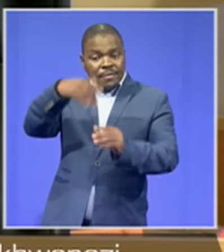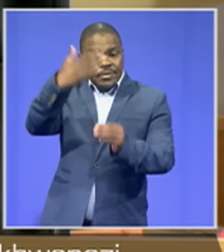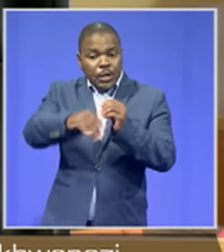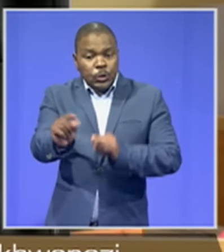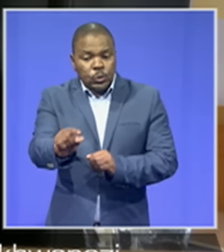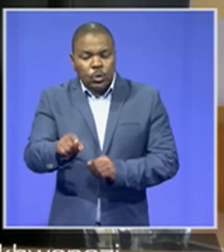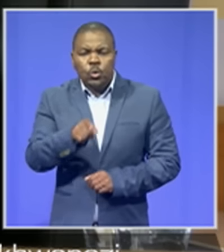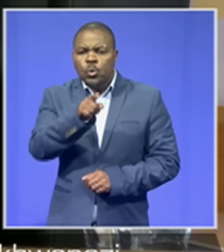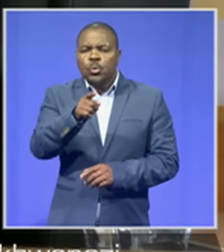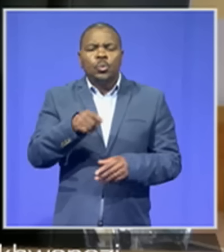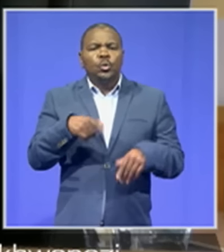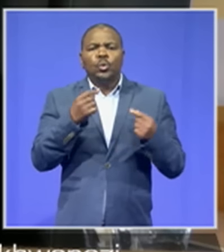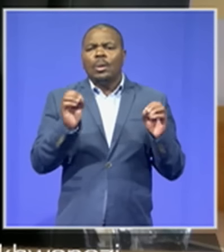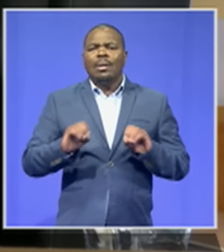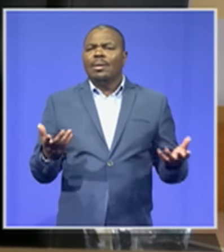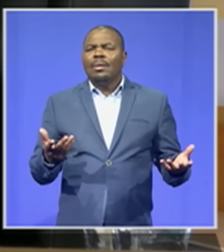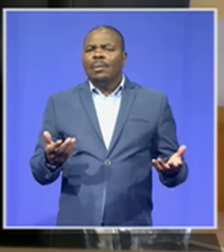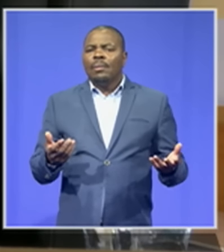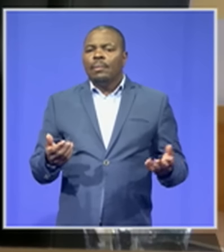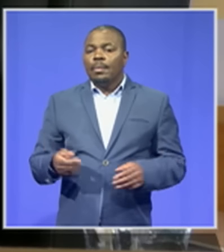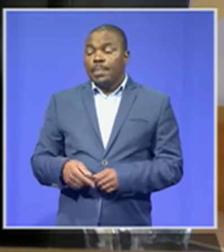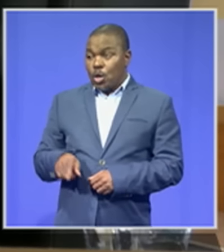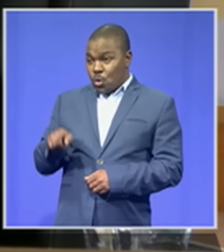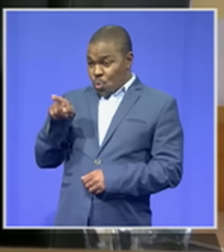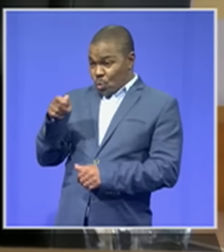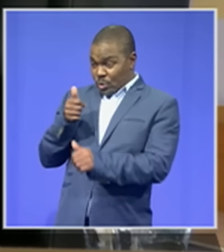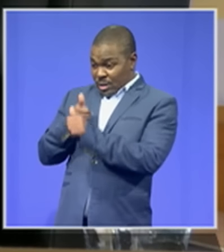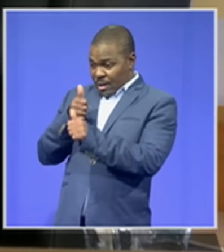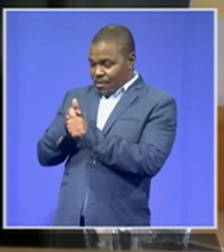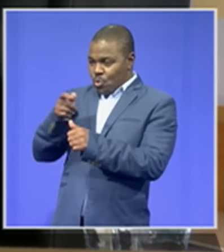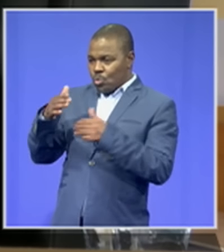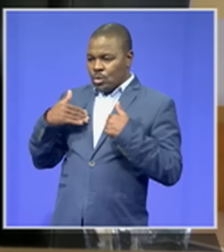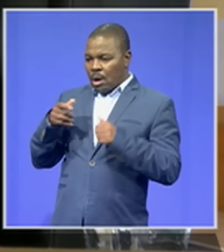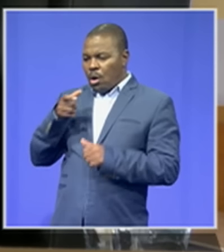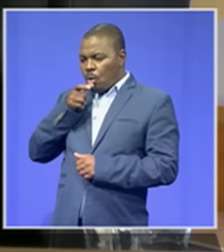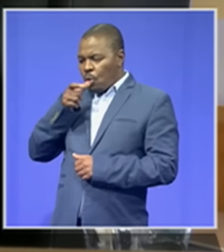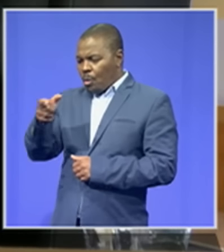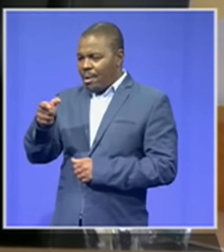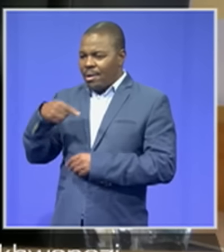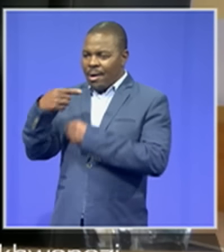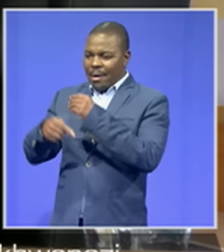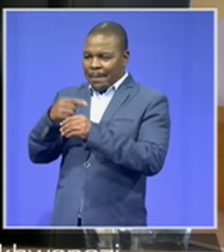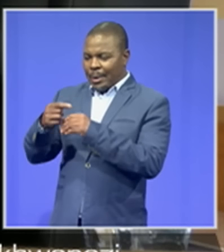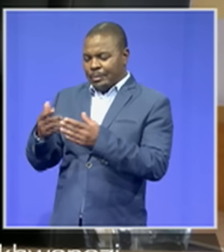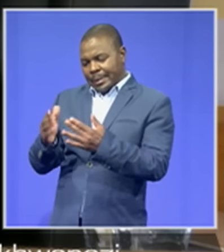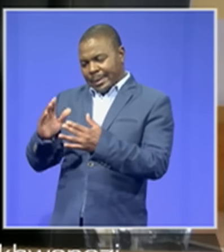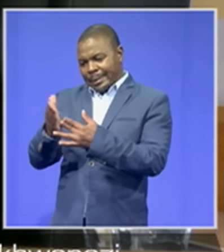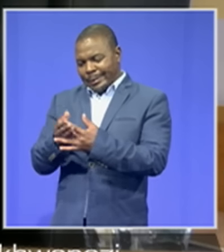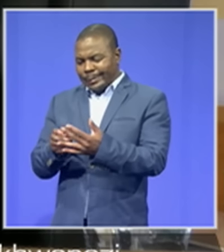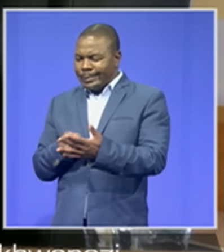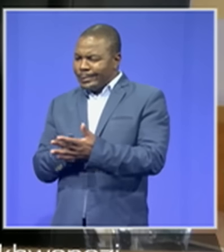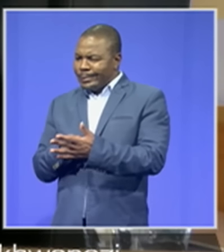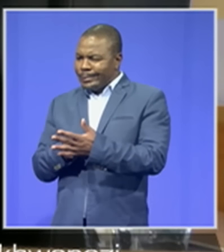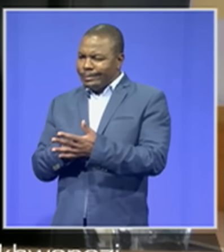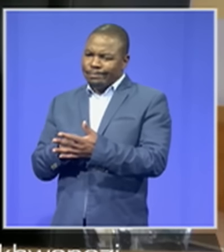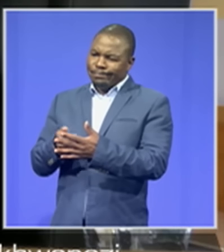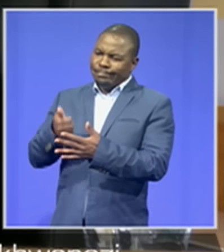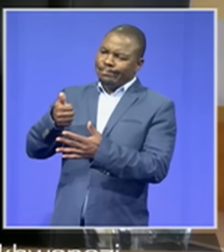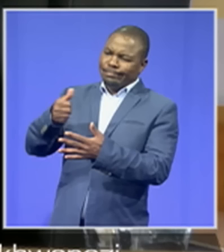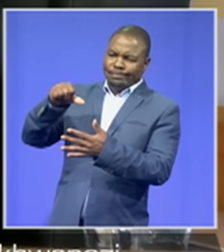with that? You take it upon yourself to start commenting on the strength of